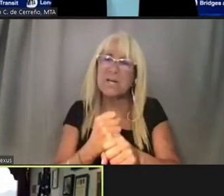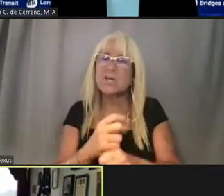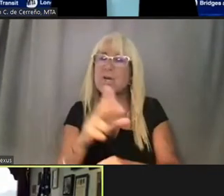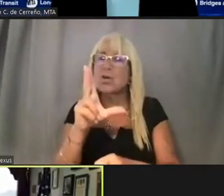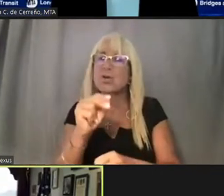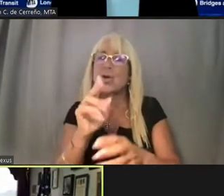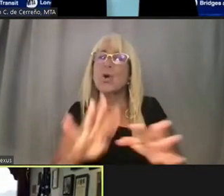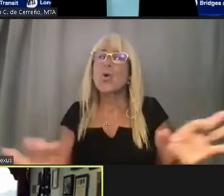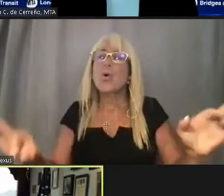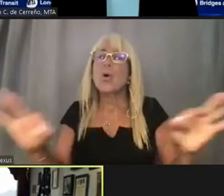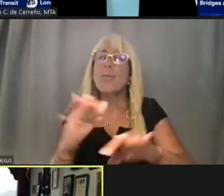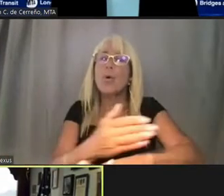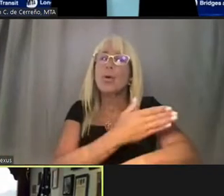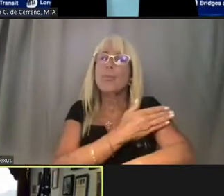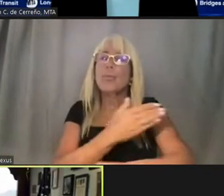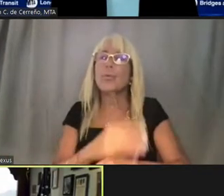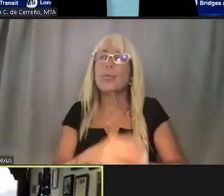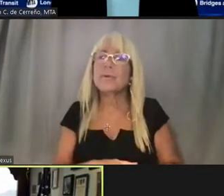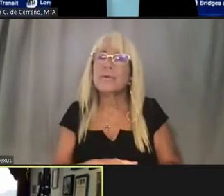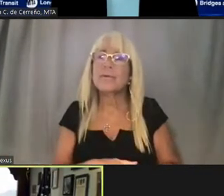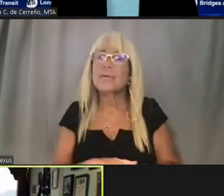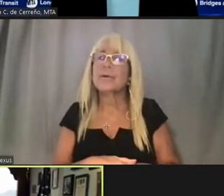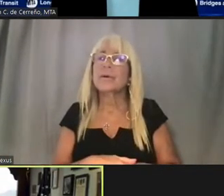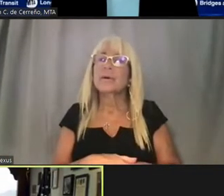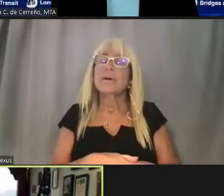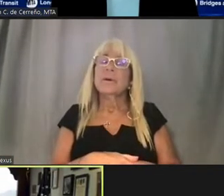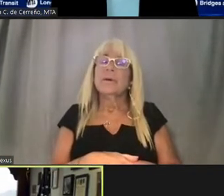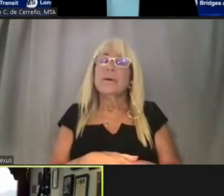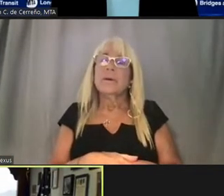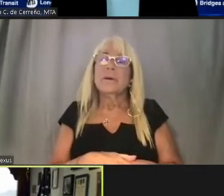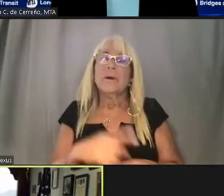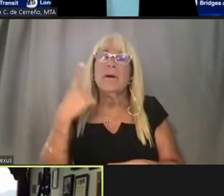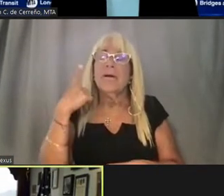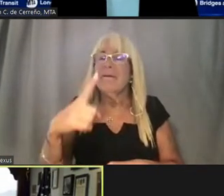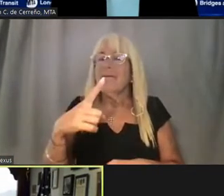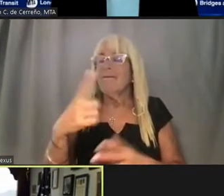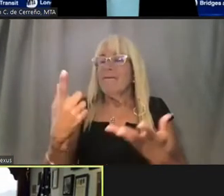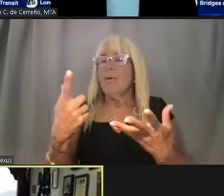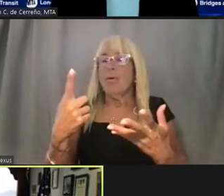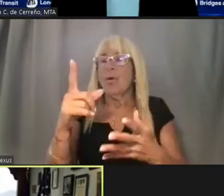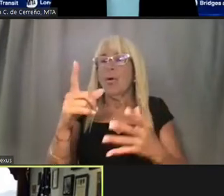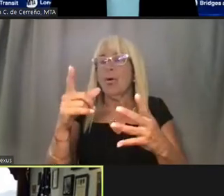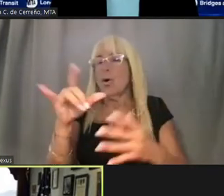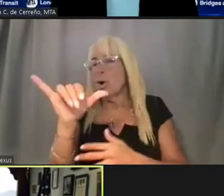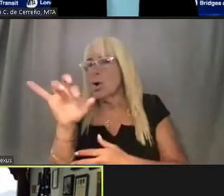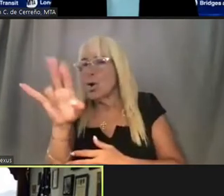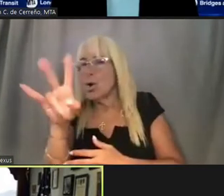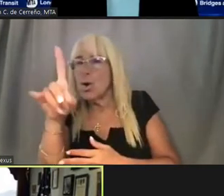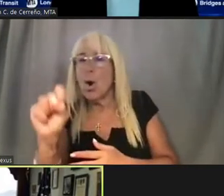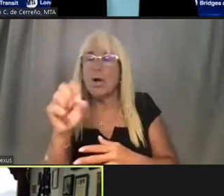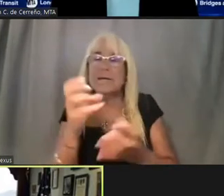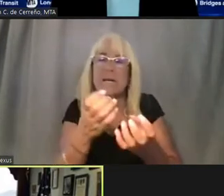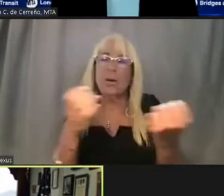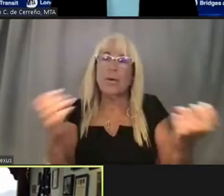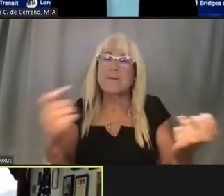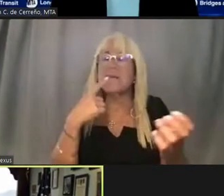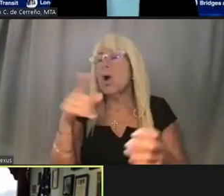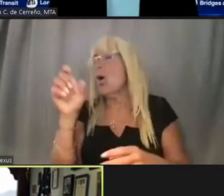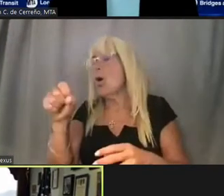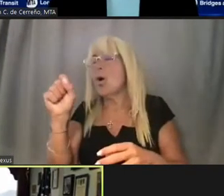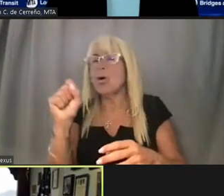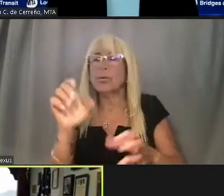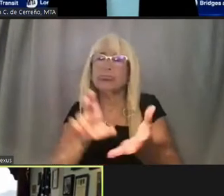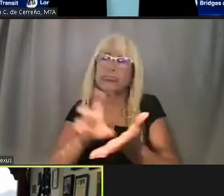improvements to facilities Rolling Stock Yards or equipment now the MTA will say they invested heavily in the west of the Hudson